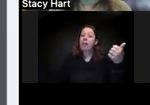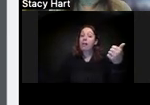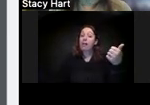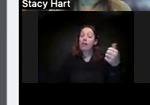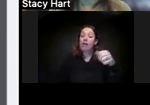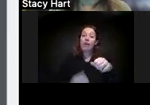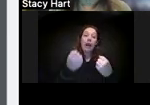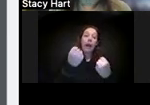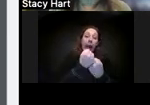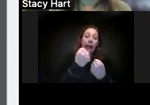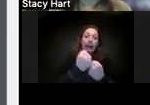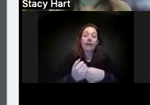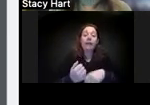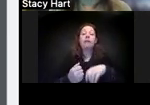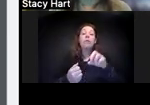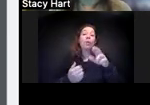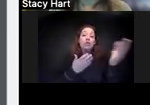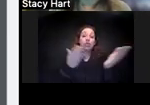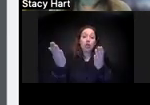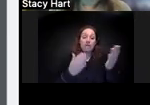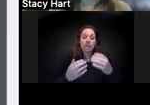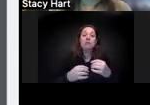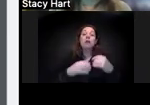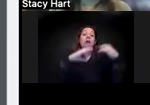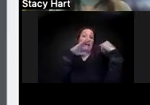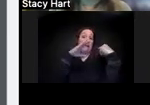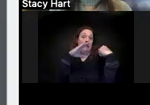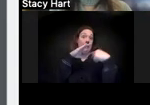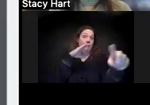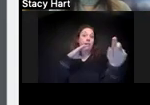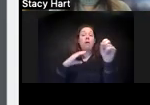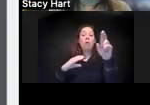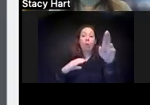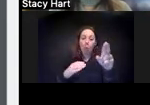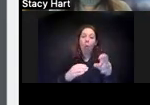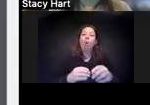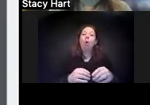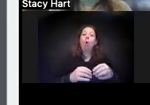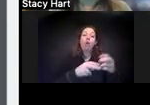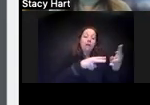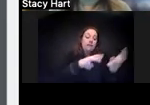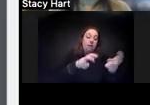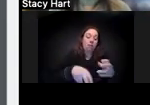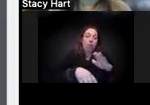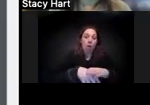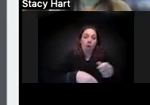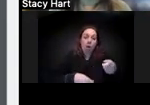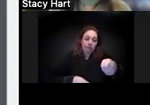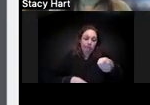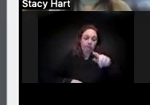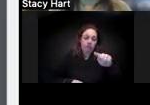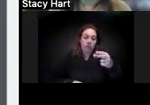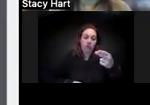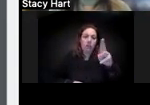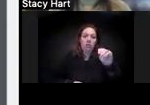or service would be to email or provide on a thumb drive the documents that are being used